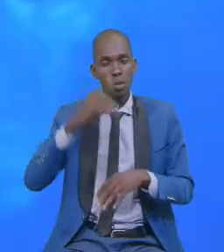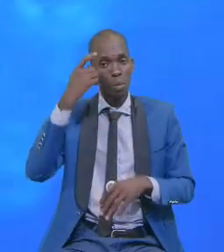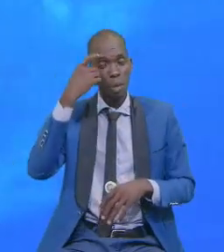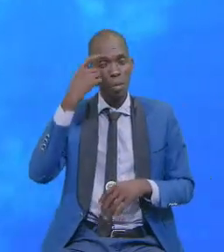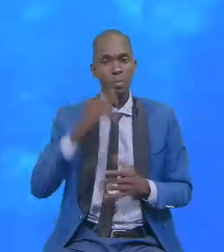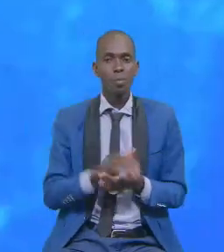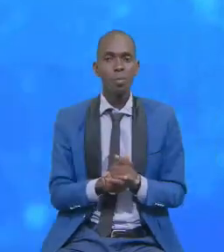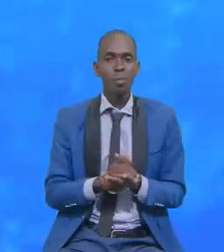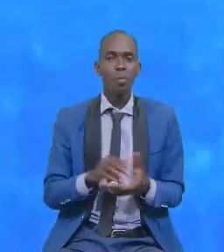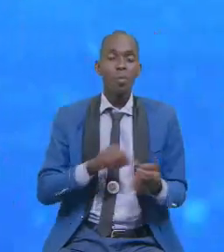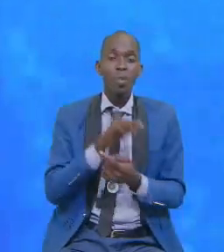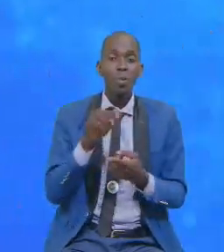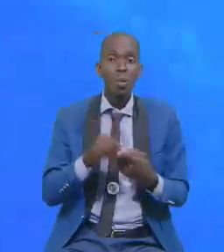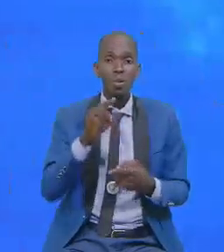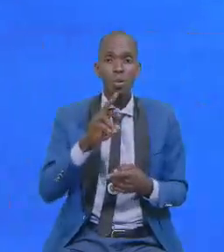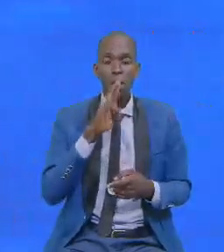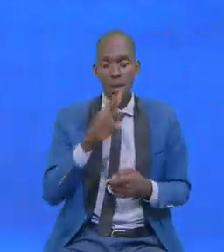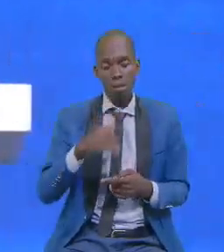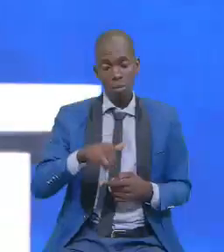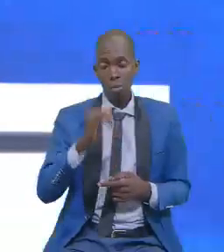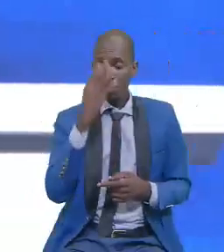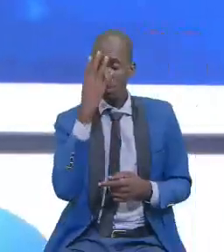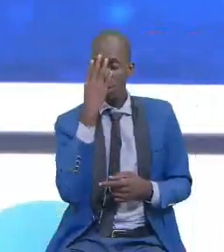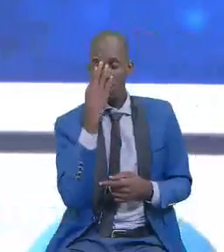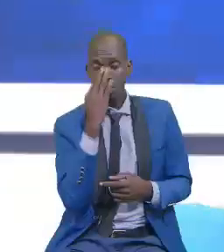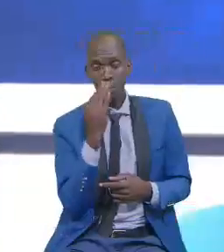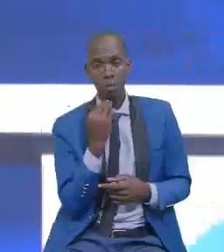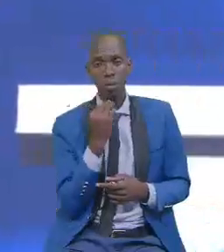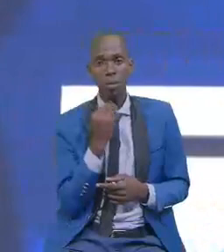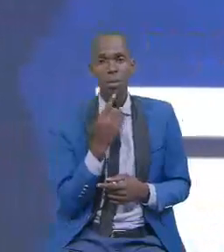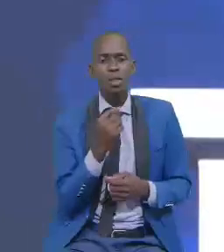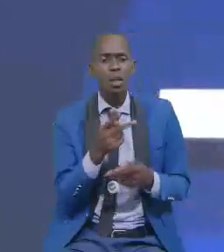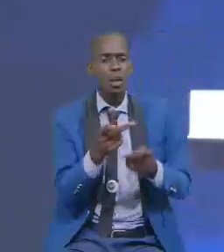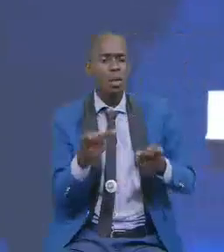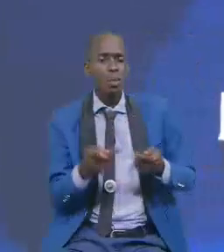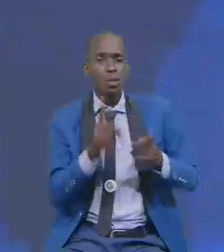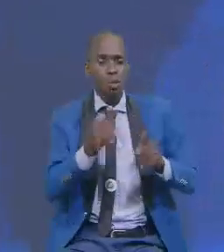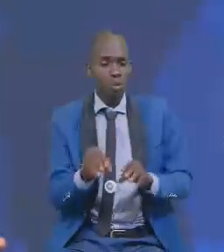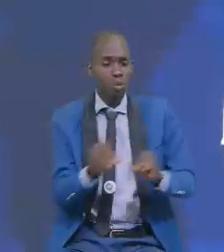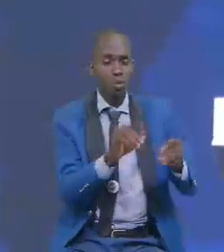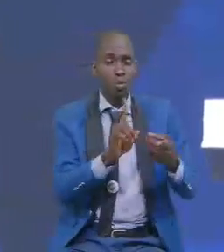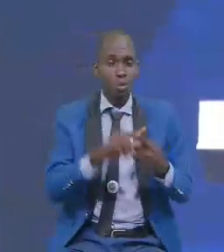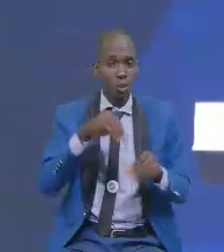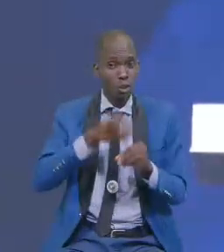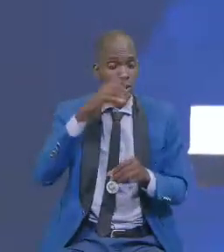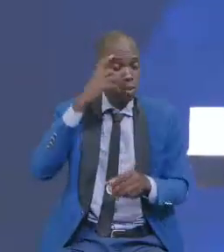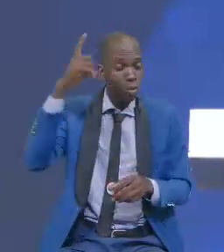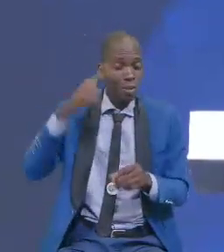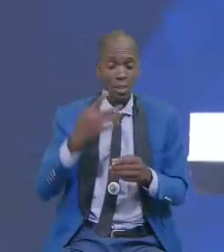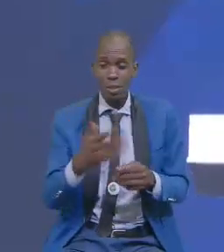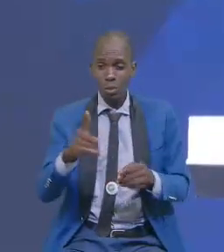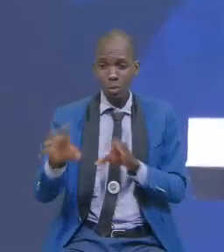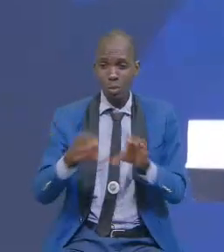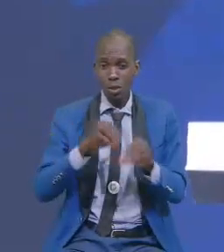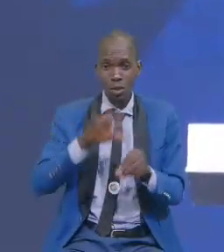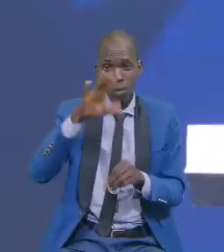When you are asleep, the places you go in the dream, the things you do in the dream, you